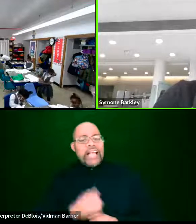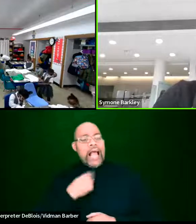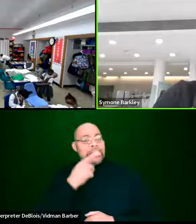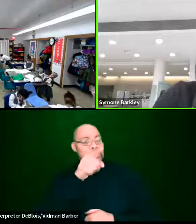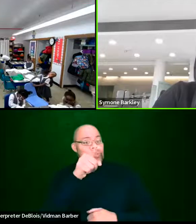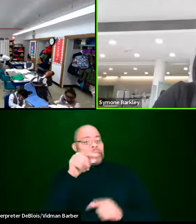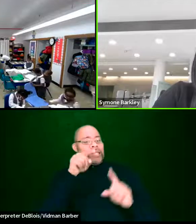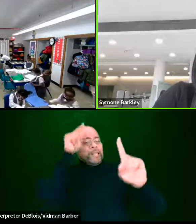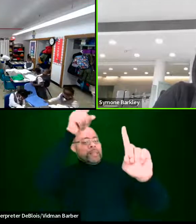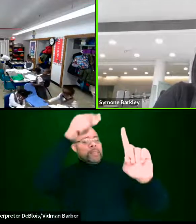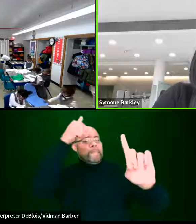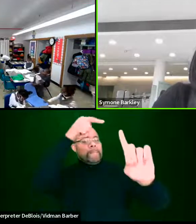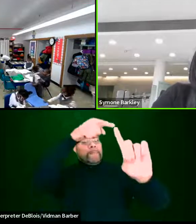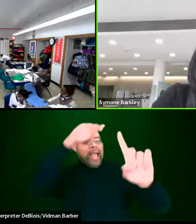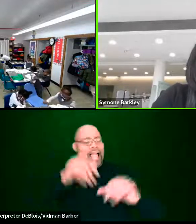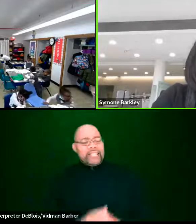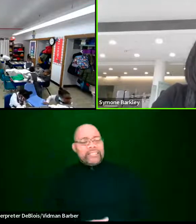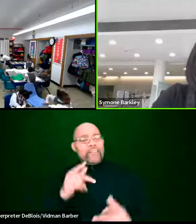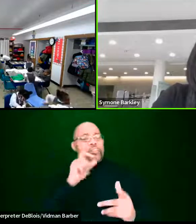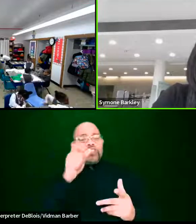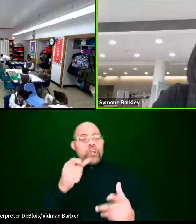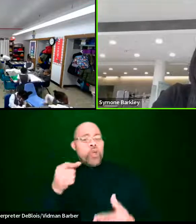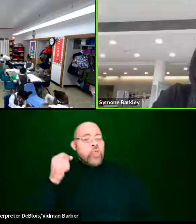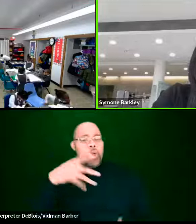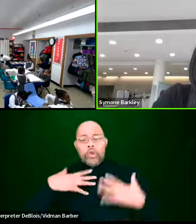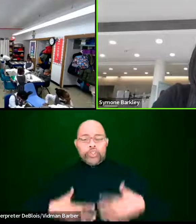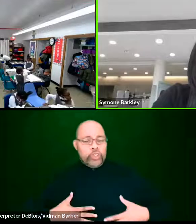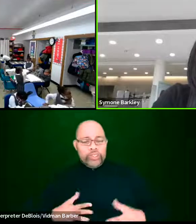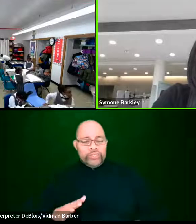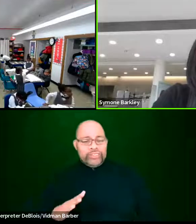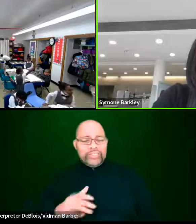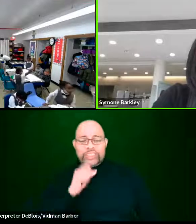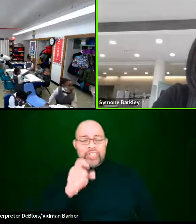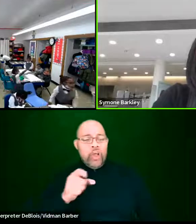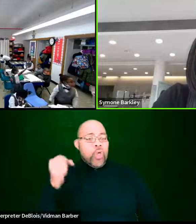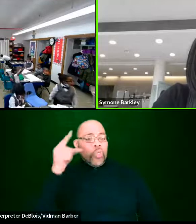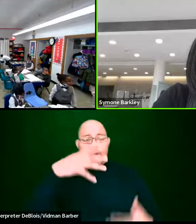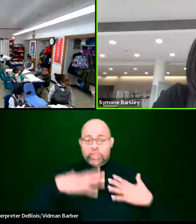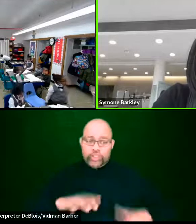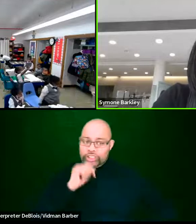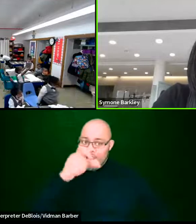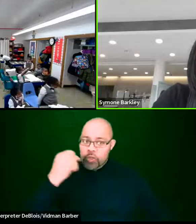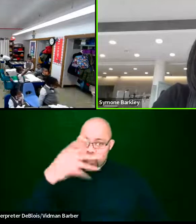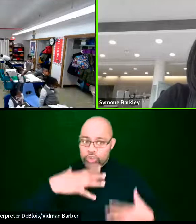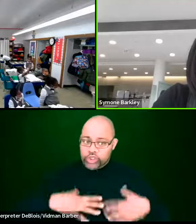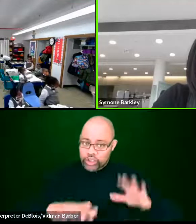the way in the back. Friends, we shouldn't throw our shirts though. We should not be throwing our shirts.